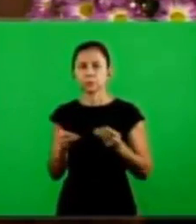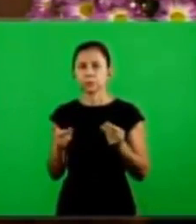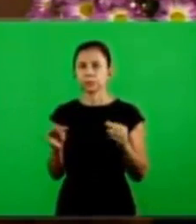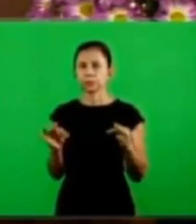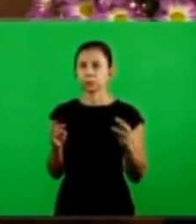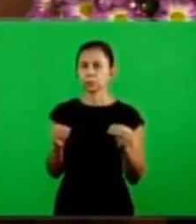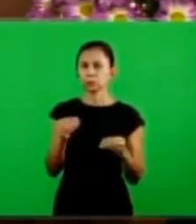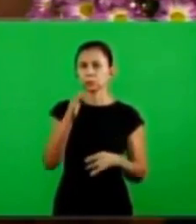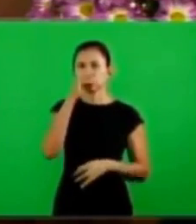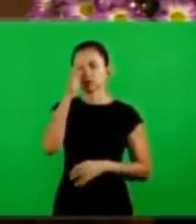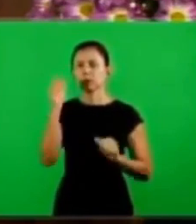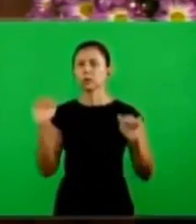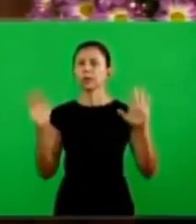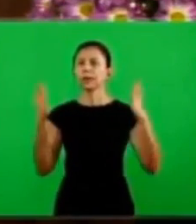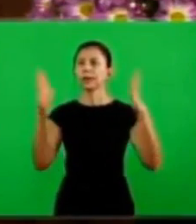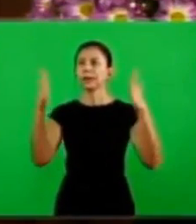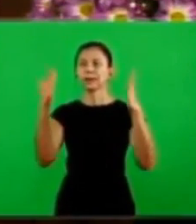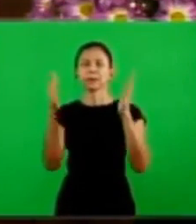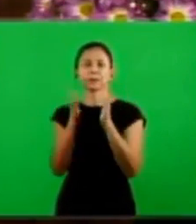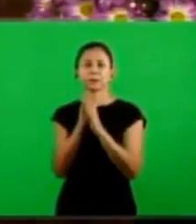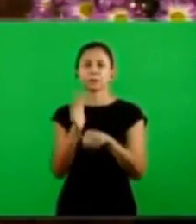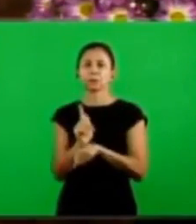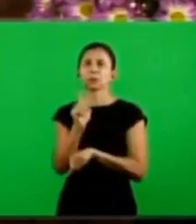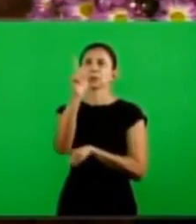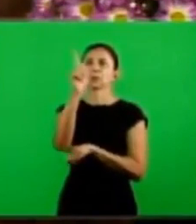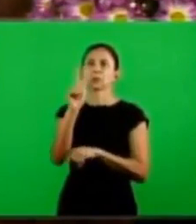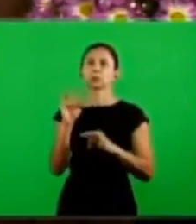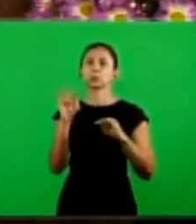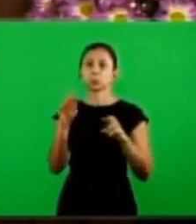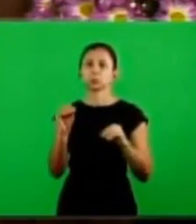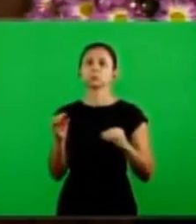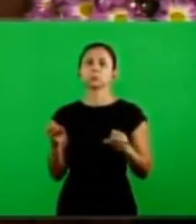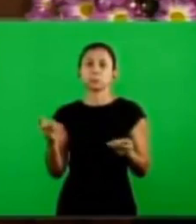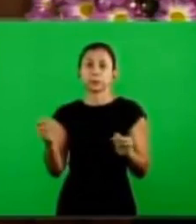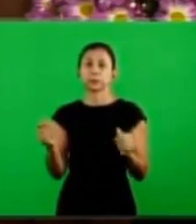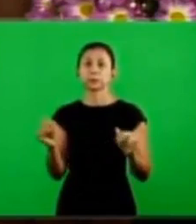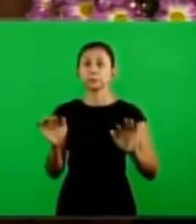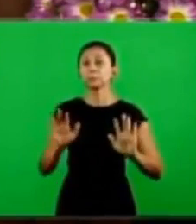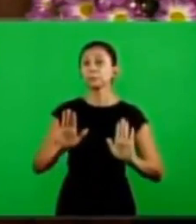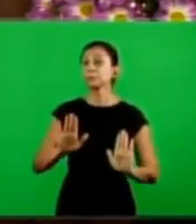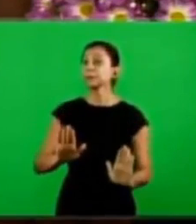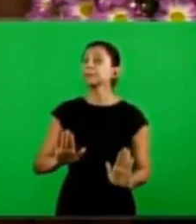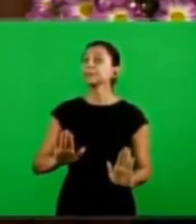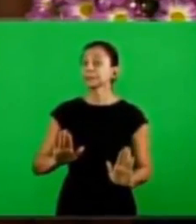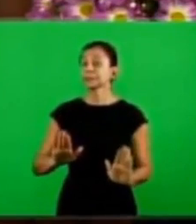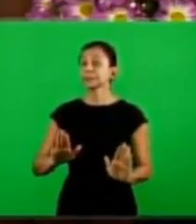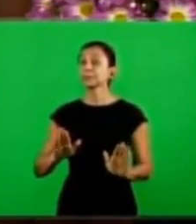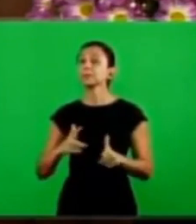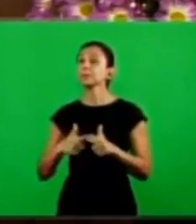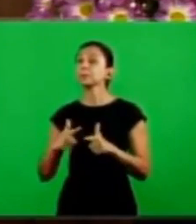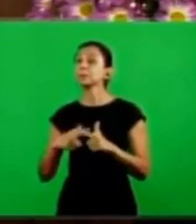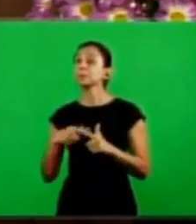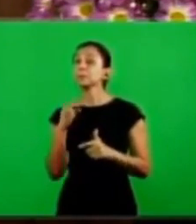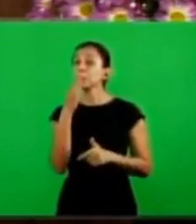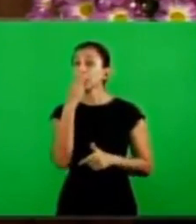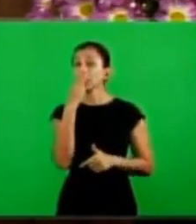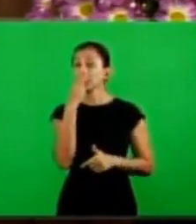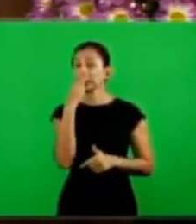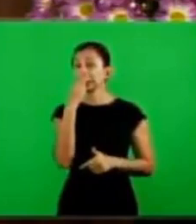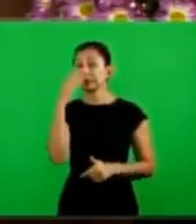balms, the spices. That's normal. But the problem was that